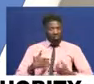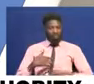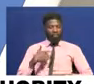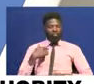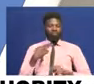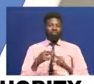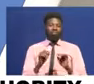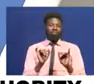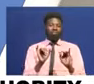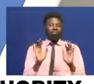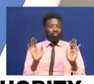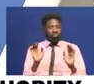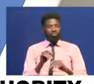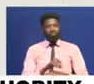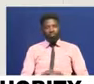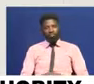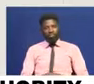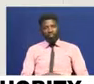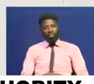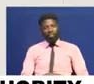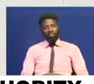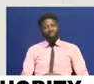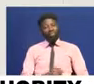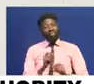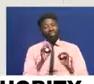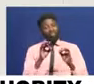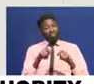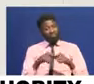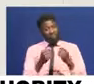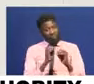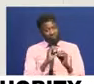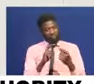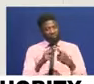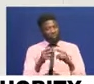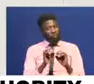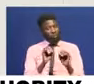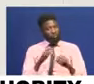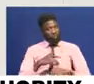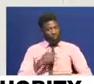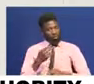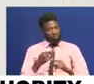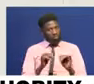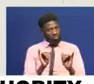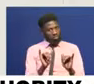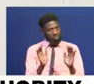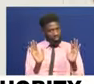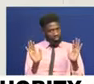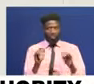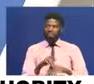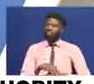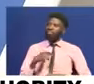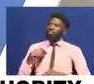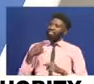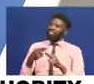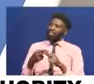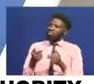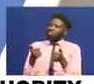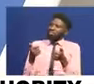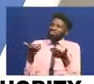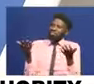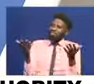maintained. As we said, if it ain't broken, don't fix it. So you're okay with Linda Mama? I'm okay with the name. Me, what I want is to deliver the